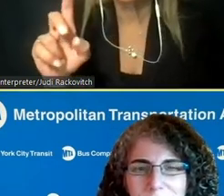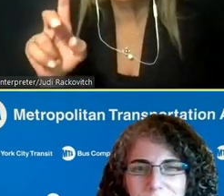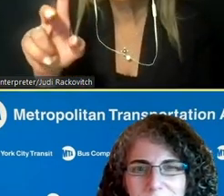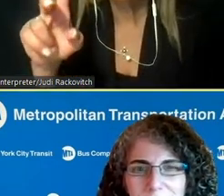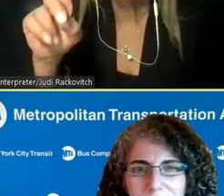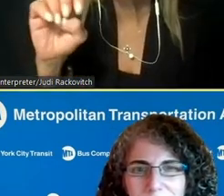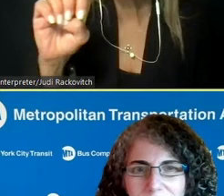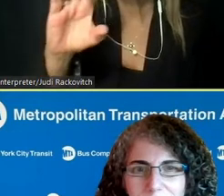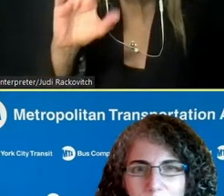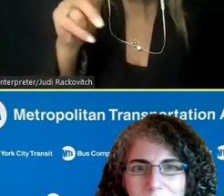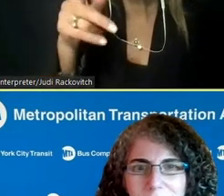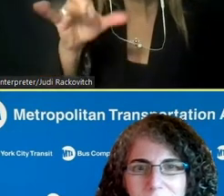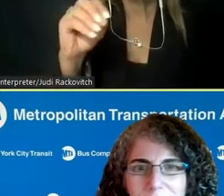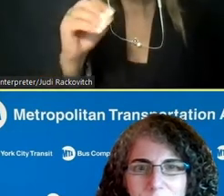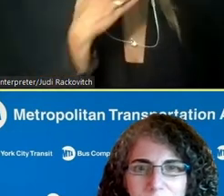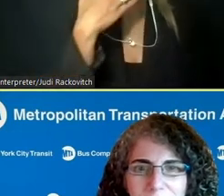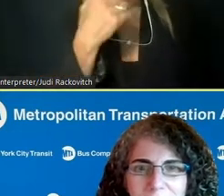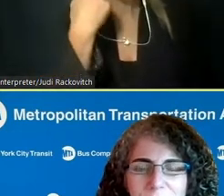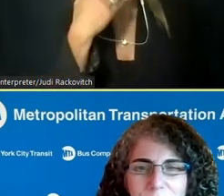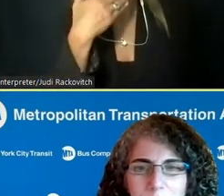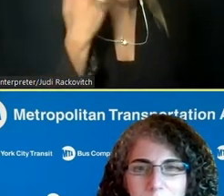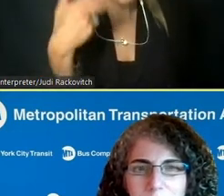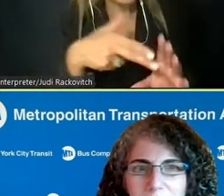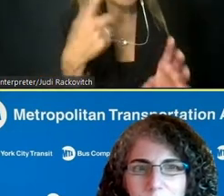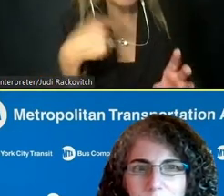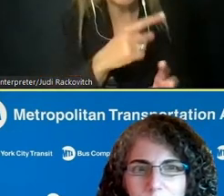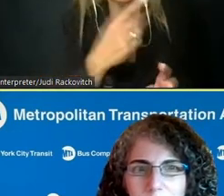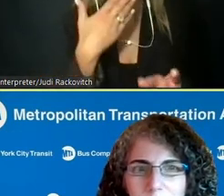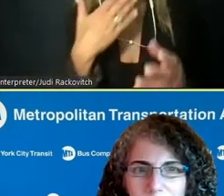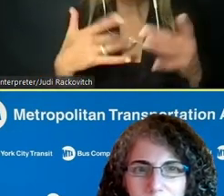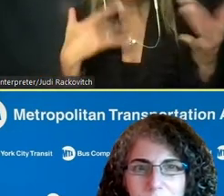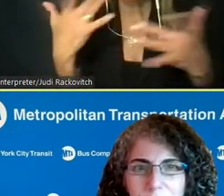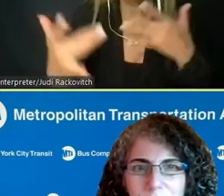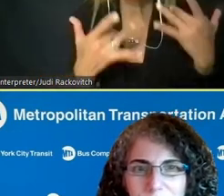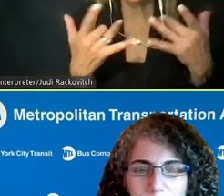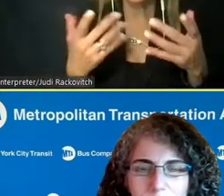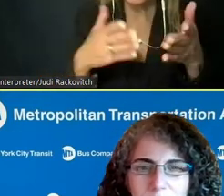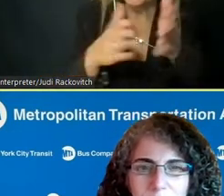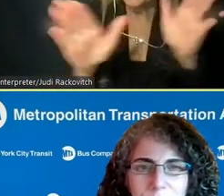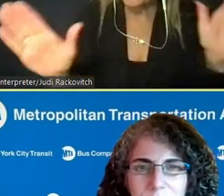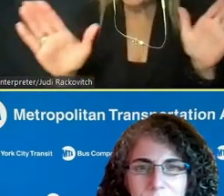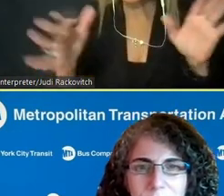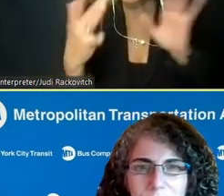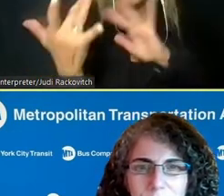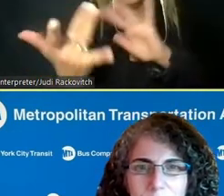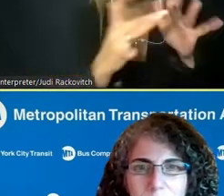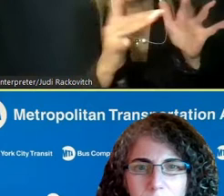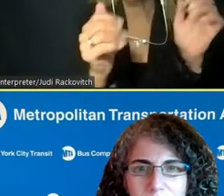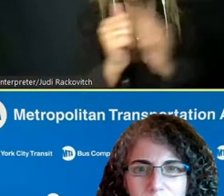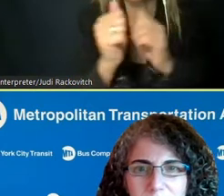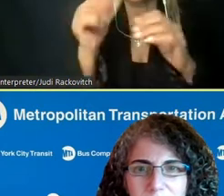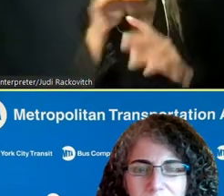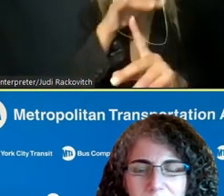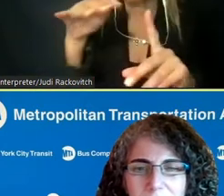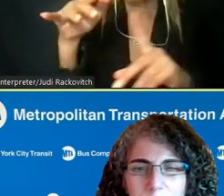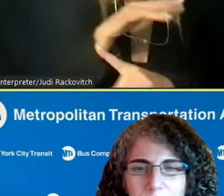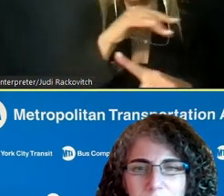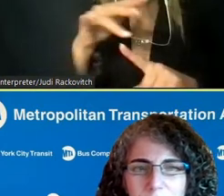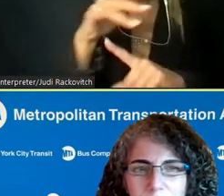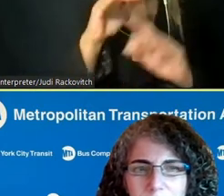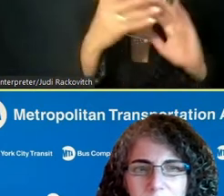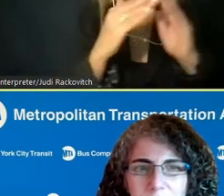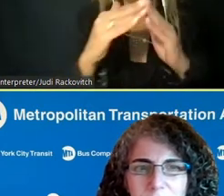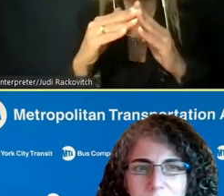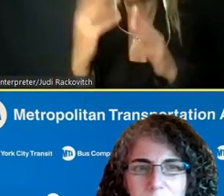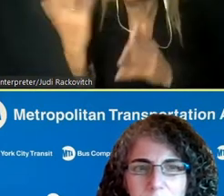for joining us this evening. We're excited to be engaging in public outreach with environmental justice communities for this historic project and we